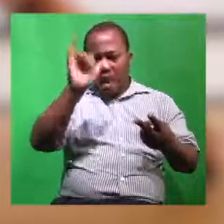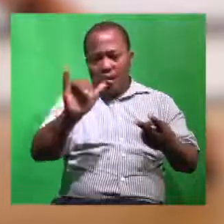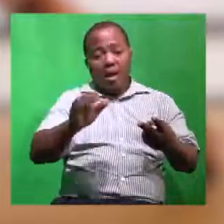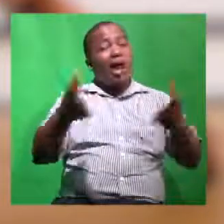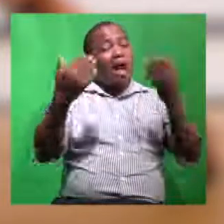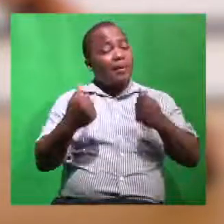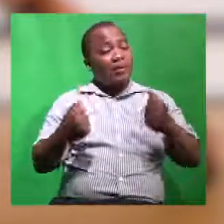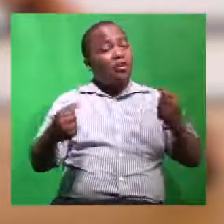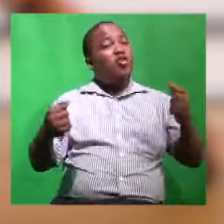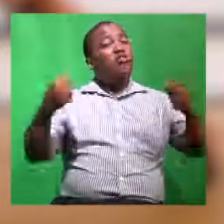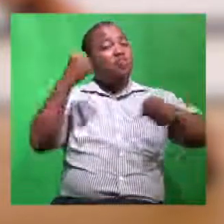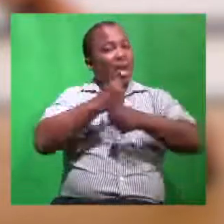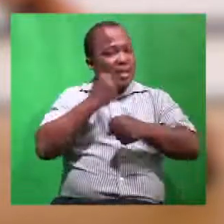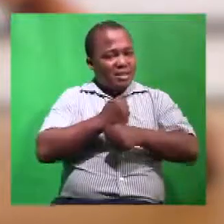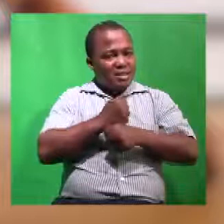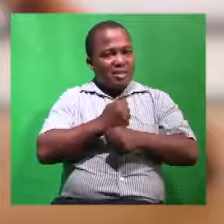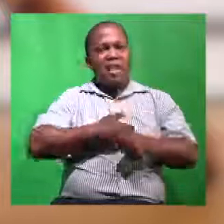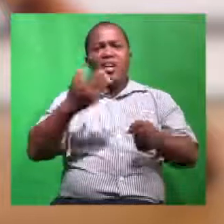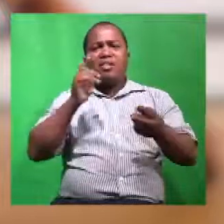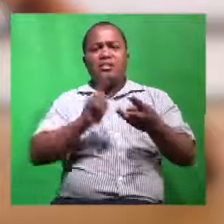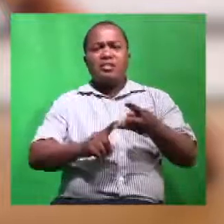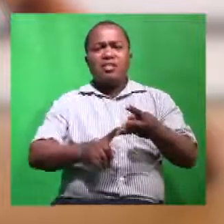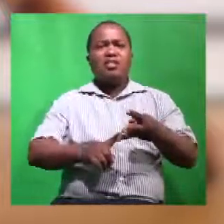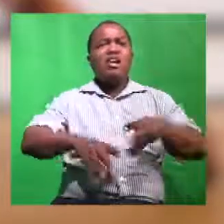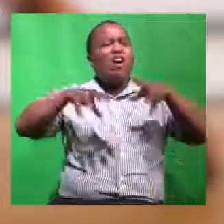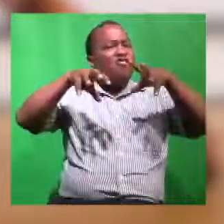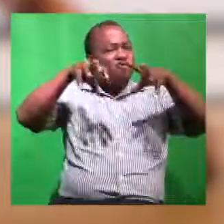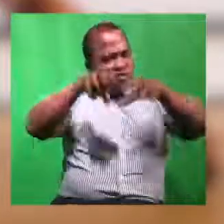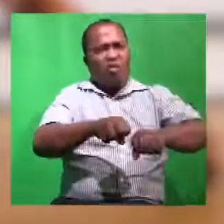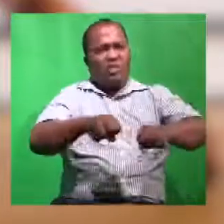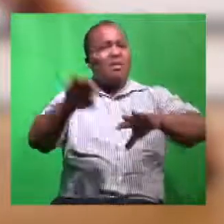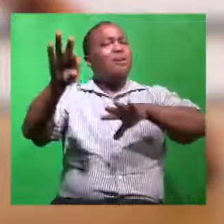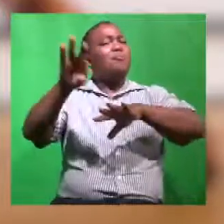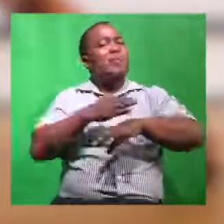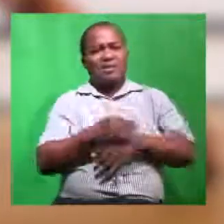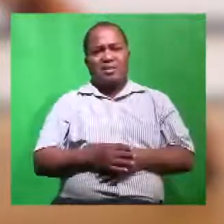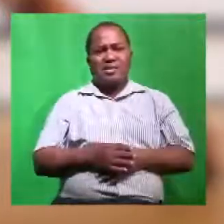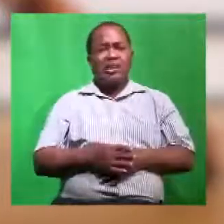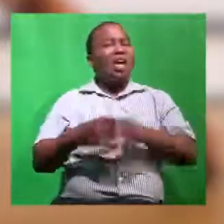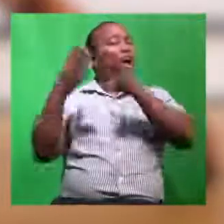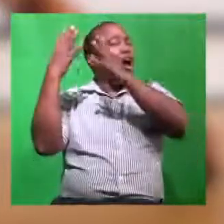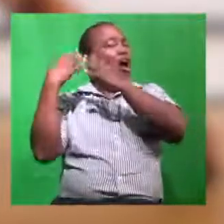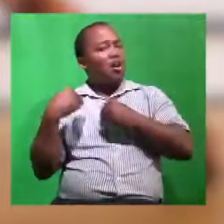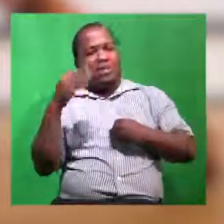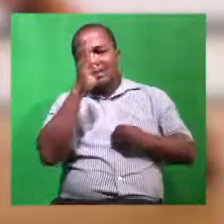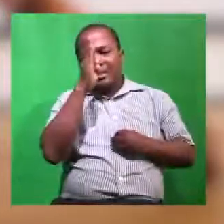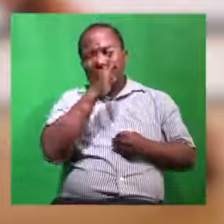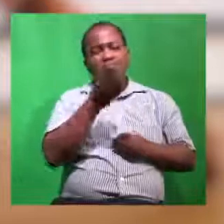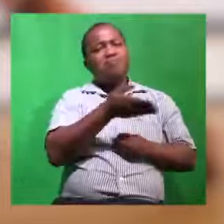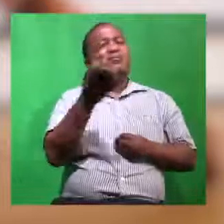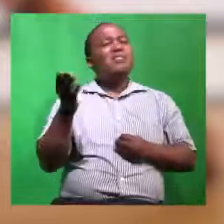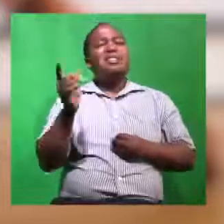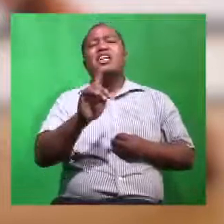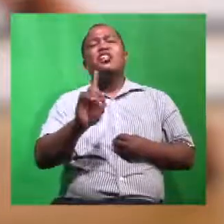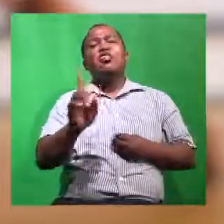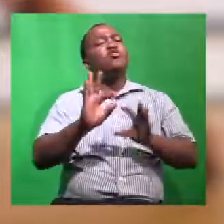you are not allowed to do it. Another one is forced marriage, and also early marriage. We have already talked about it. I think you have